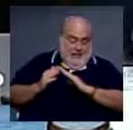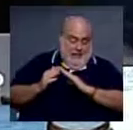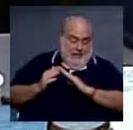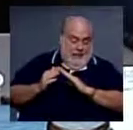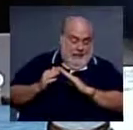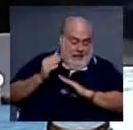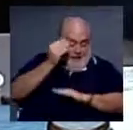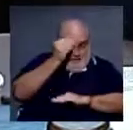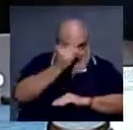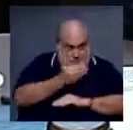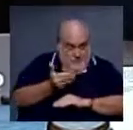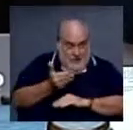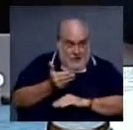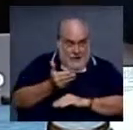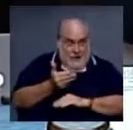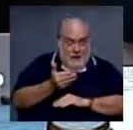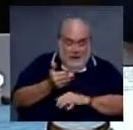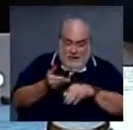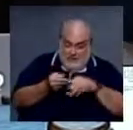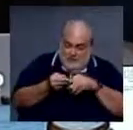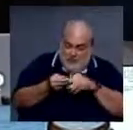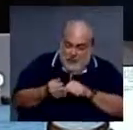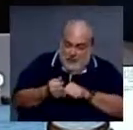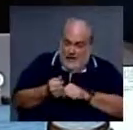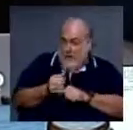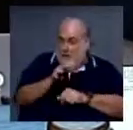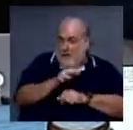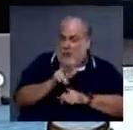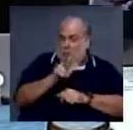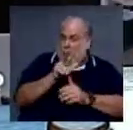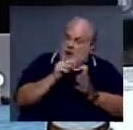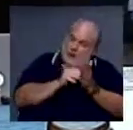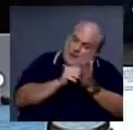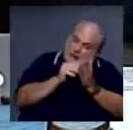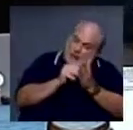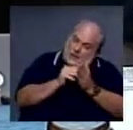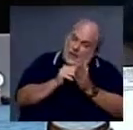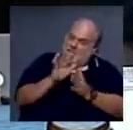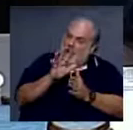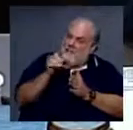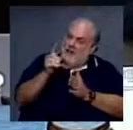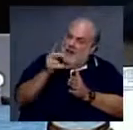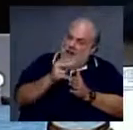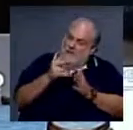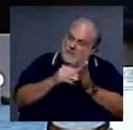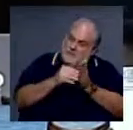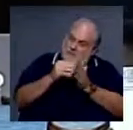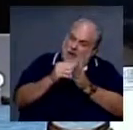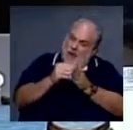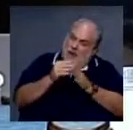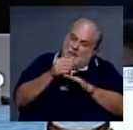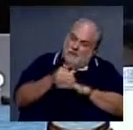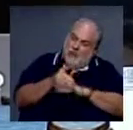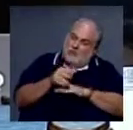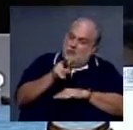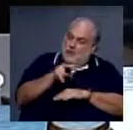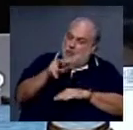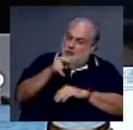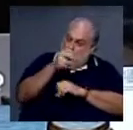cities, the fact that we spend and have spent anywhere from $3 million to $5.5 million a year over the last 22